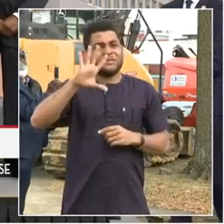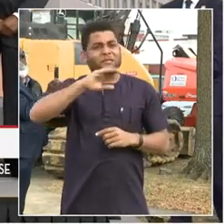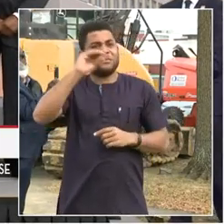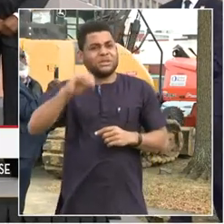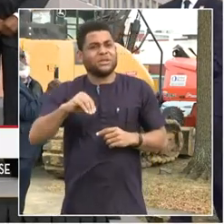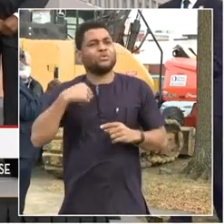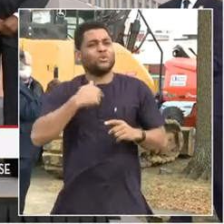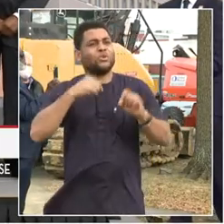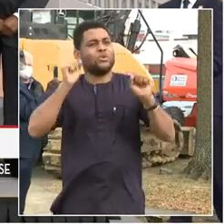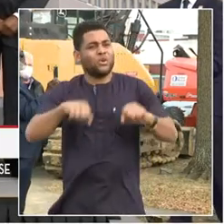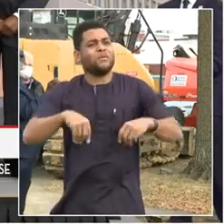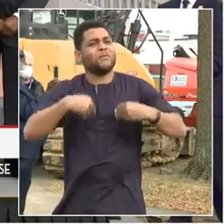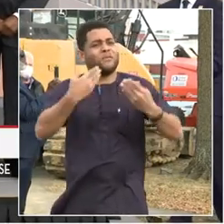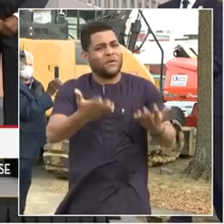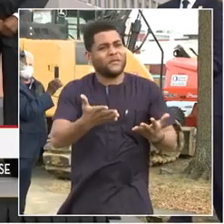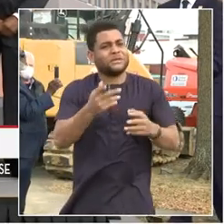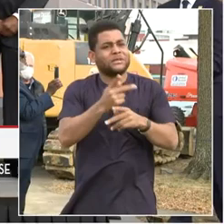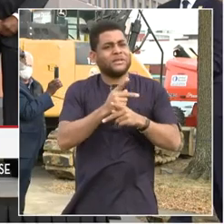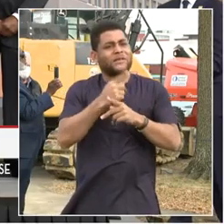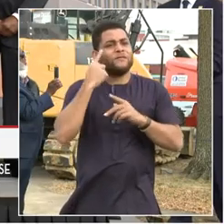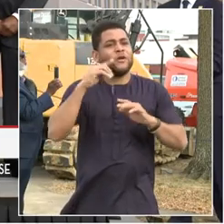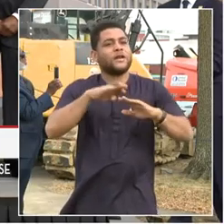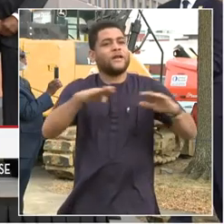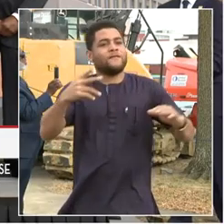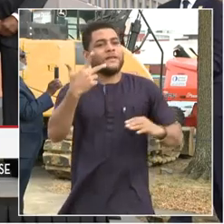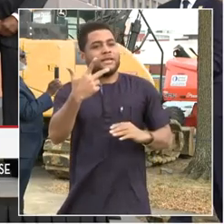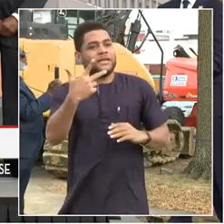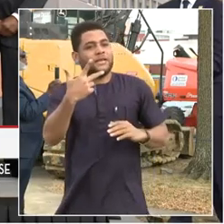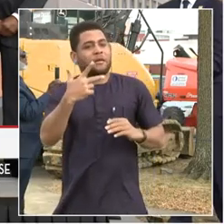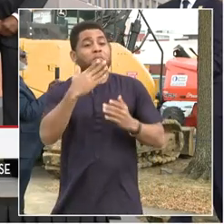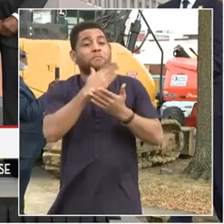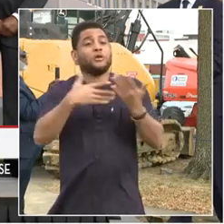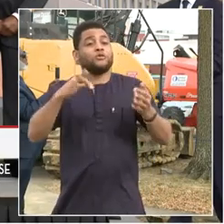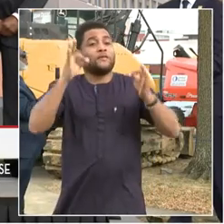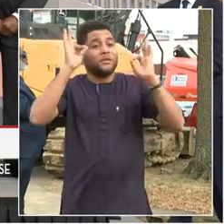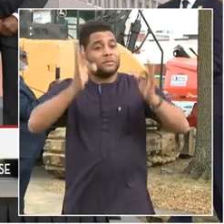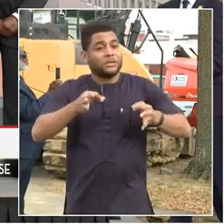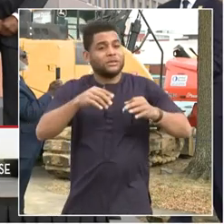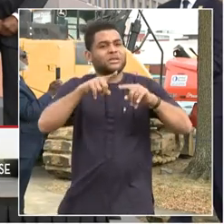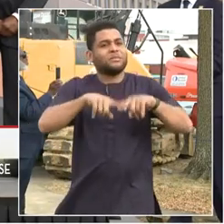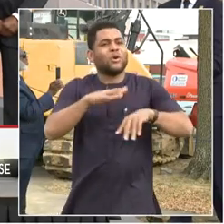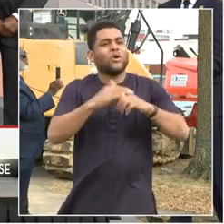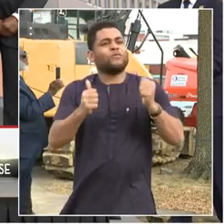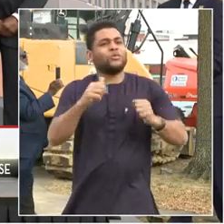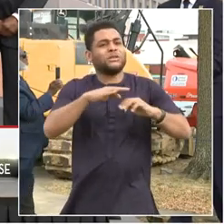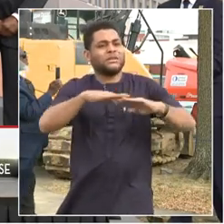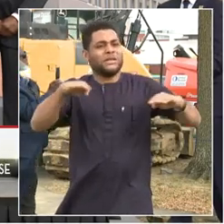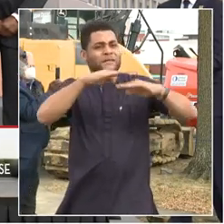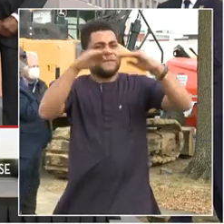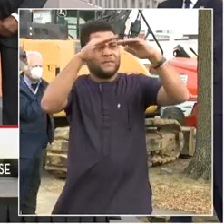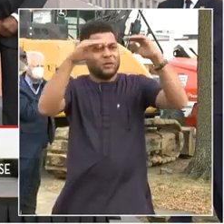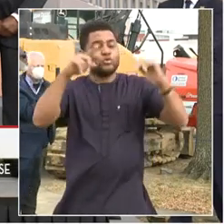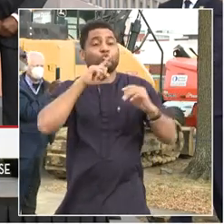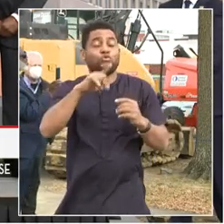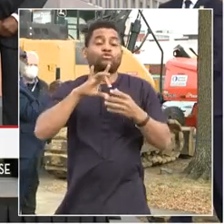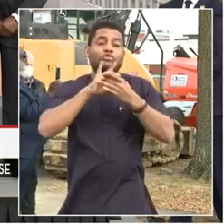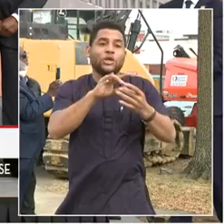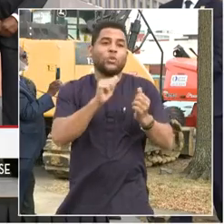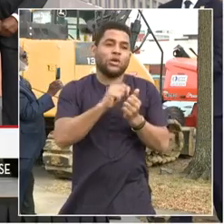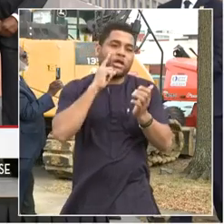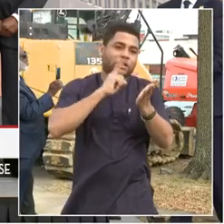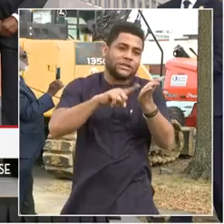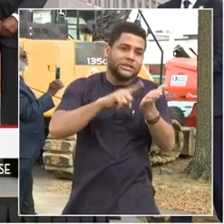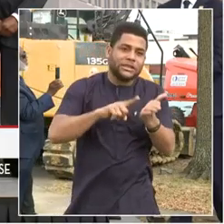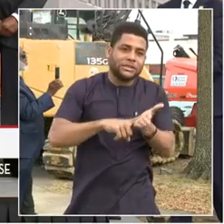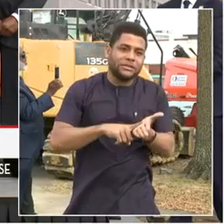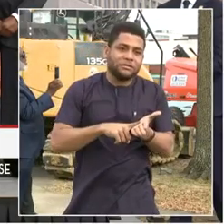3. Part of the determination of the level of trauma is really around the research and other components that would be of prohibitive